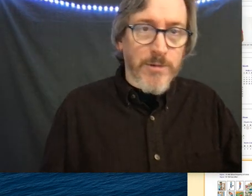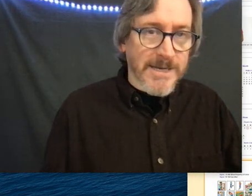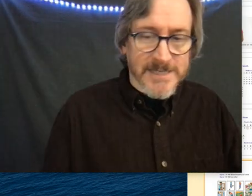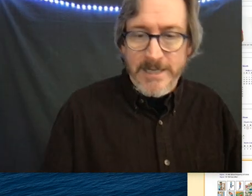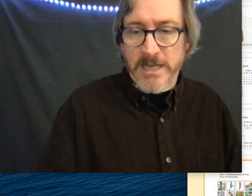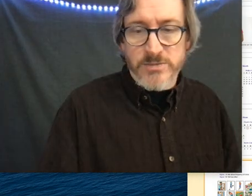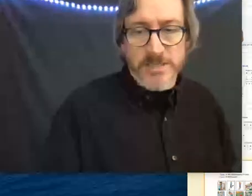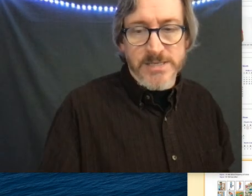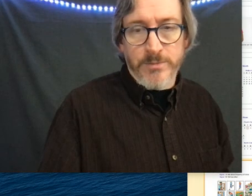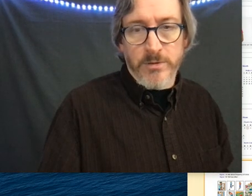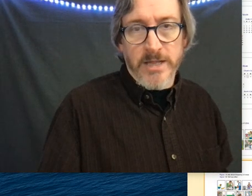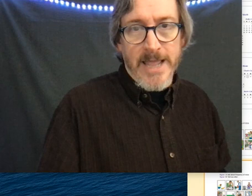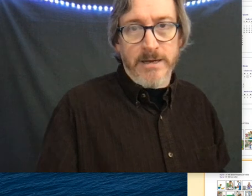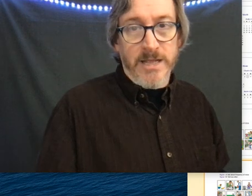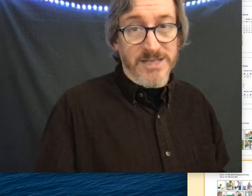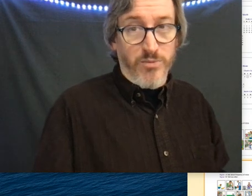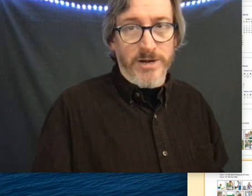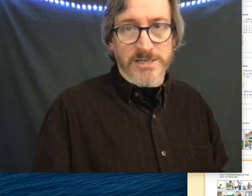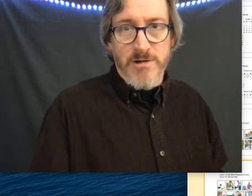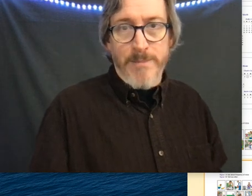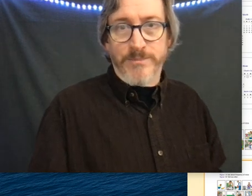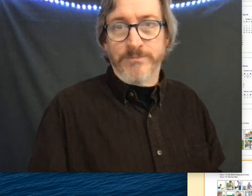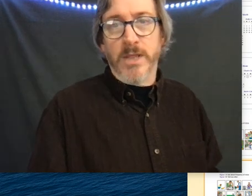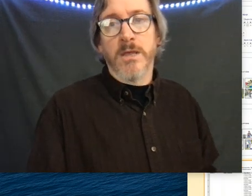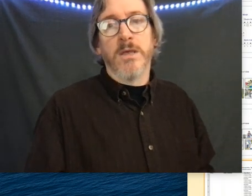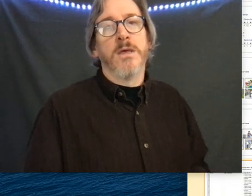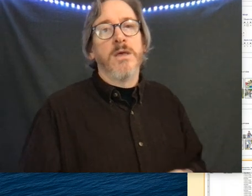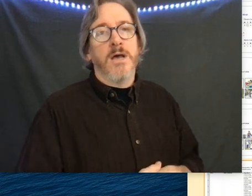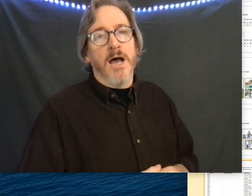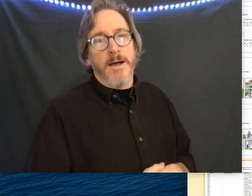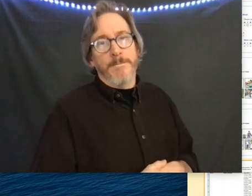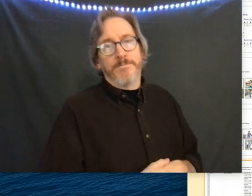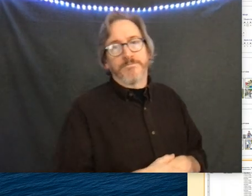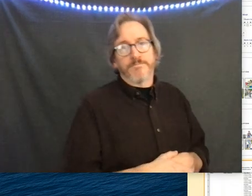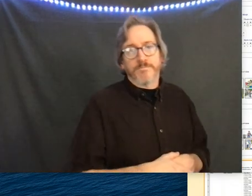easiest way of practicing it. It's really simple. And again, it's boring as crap.